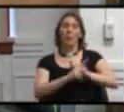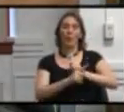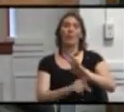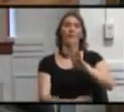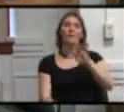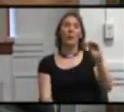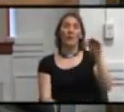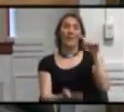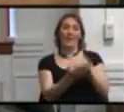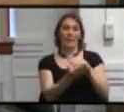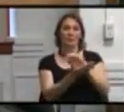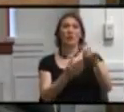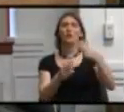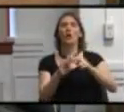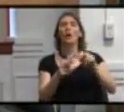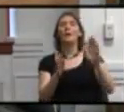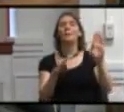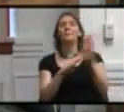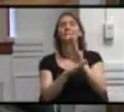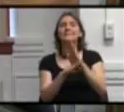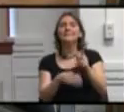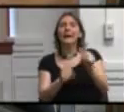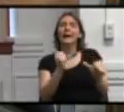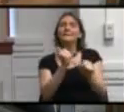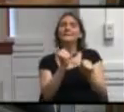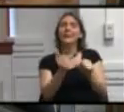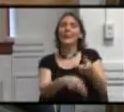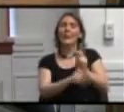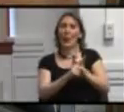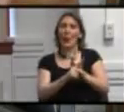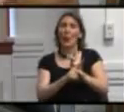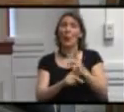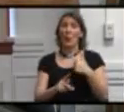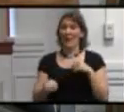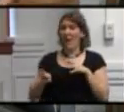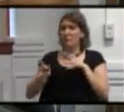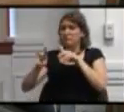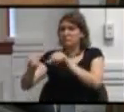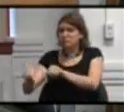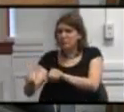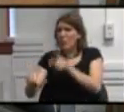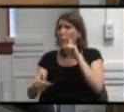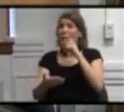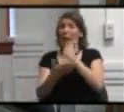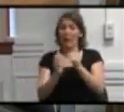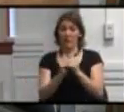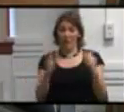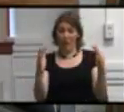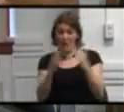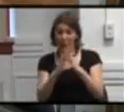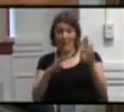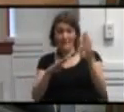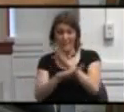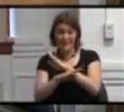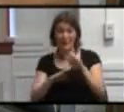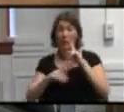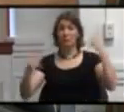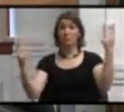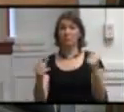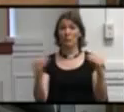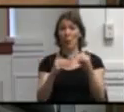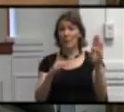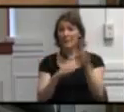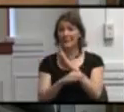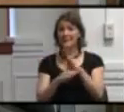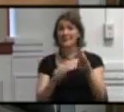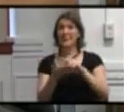Small Business Assistance loan. We're investing in the infrastructure of Brattleboro to some degree with our renovations, and we're hoping that